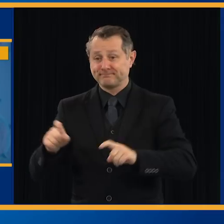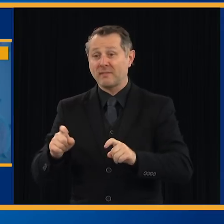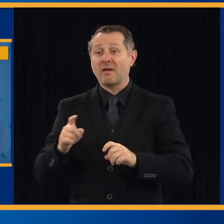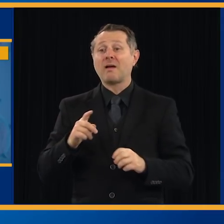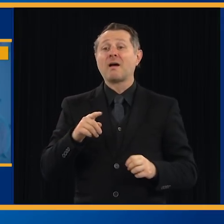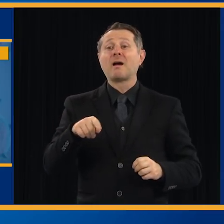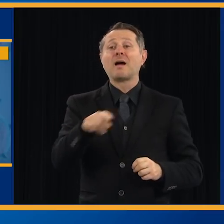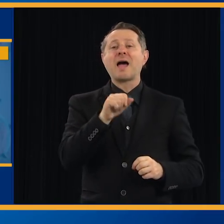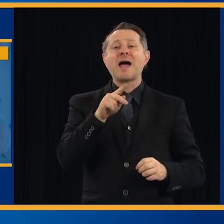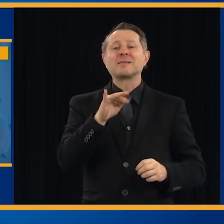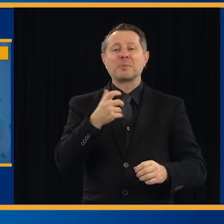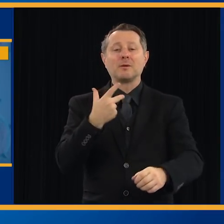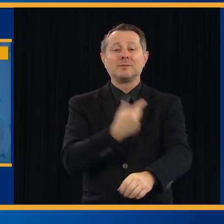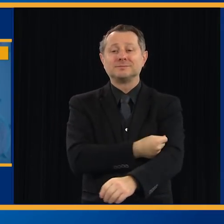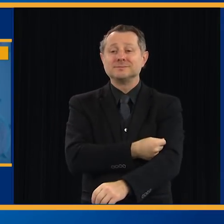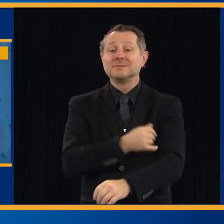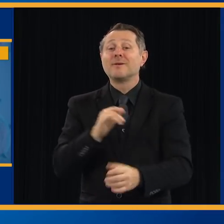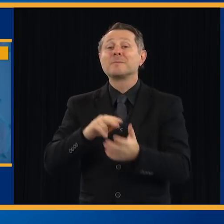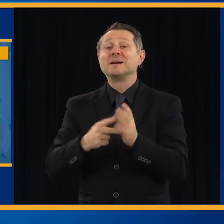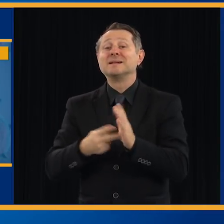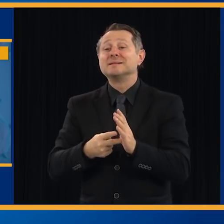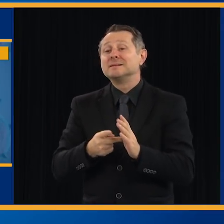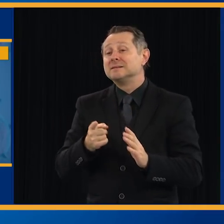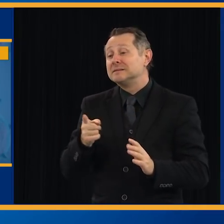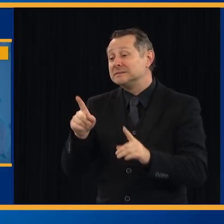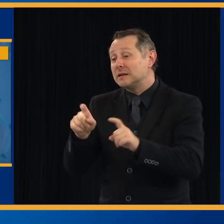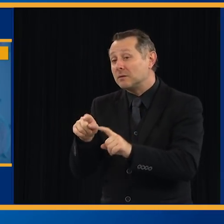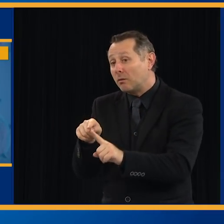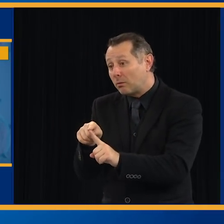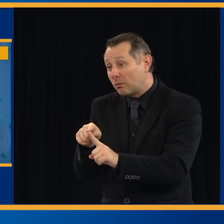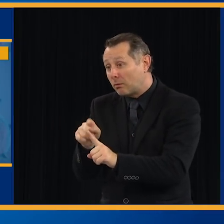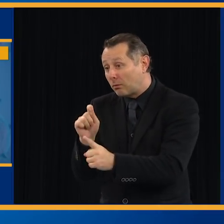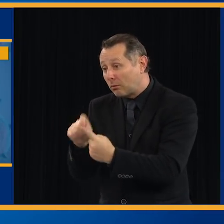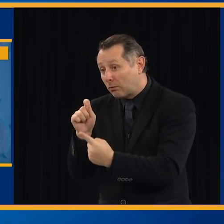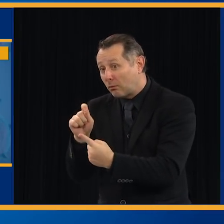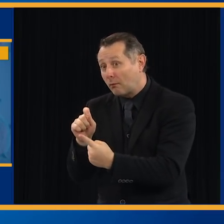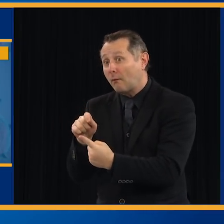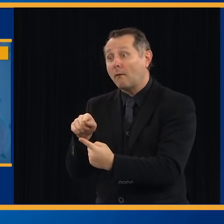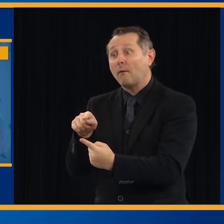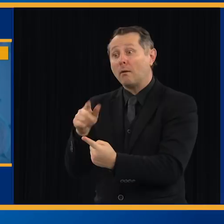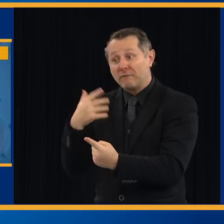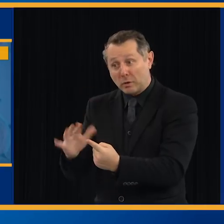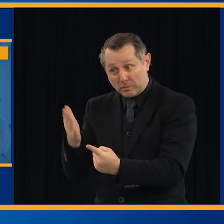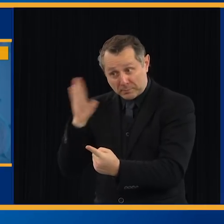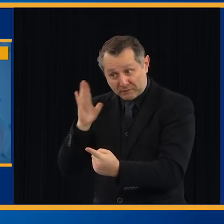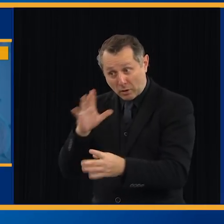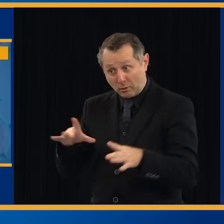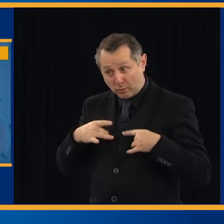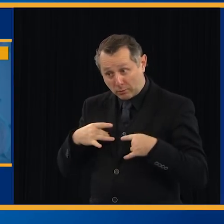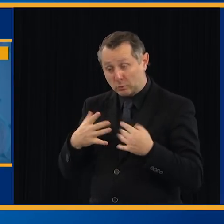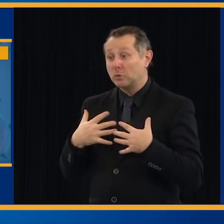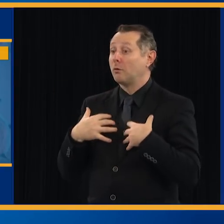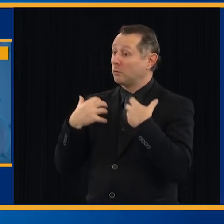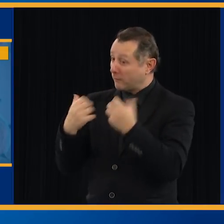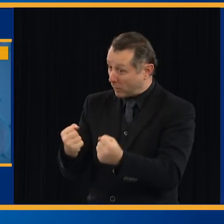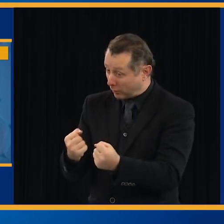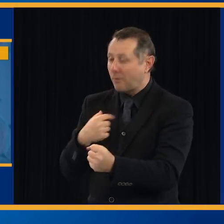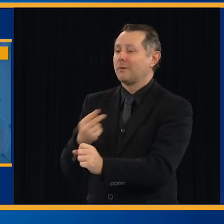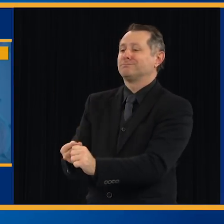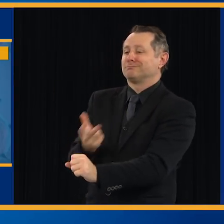Antibody testing means you test a person to find out if they have the antibodies, which they would have if they were infected with the